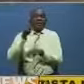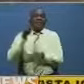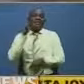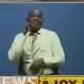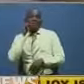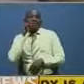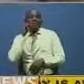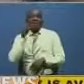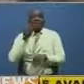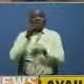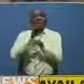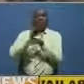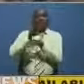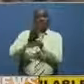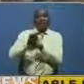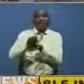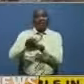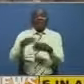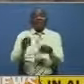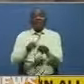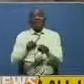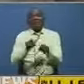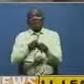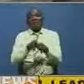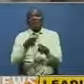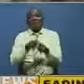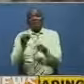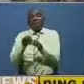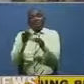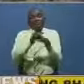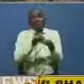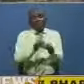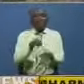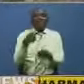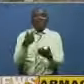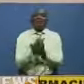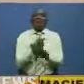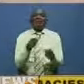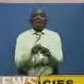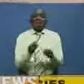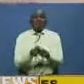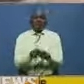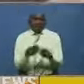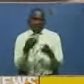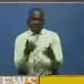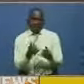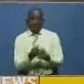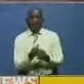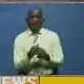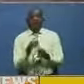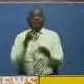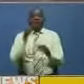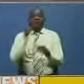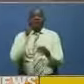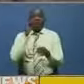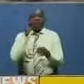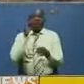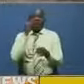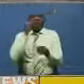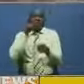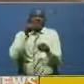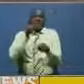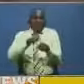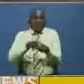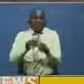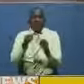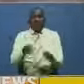Nigeria, Burkina Faso, and also cultivated in Ghana. It is now in season in Ghana, with the bag